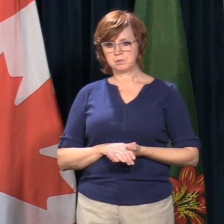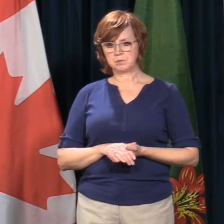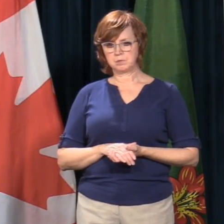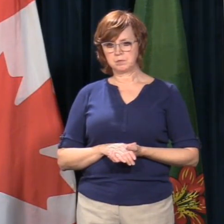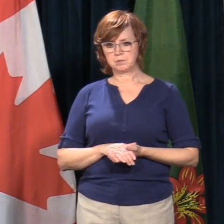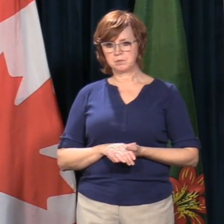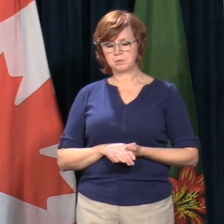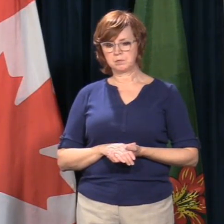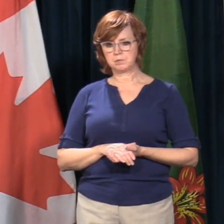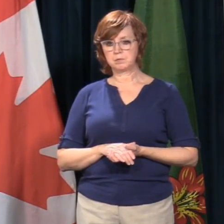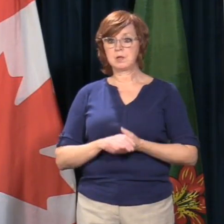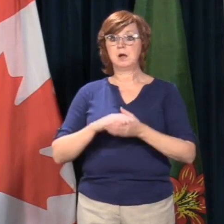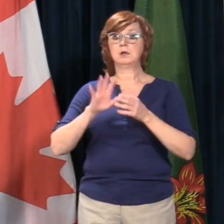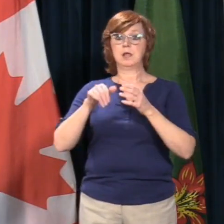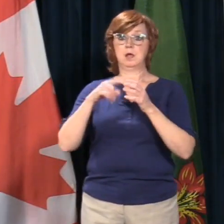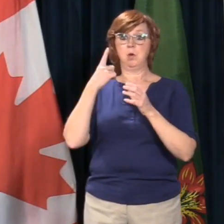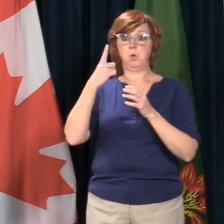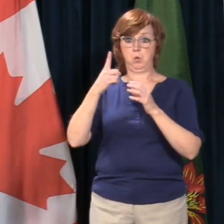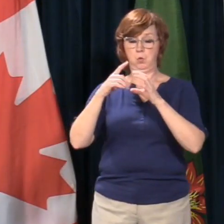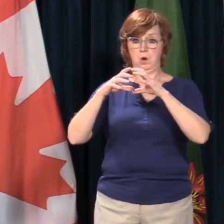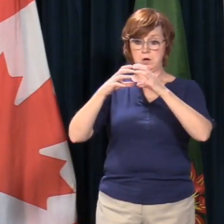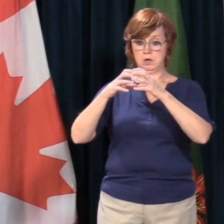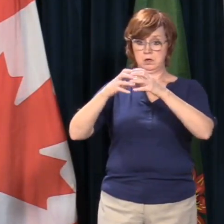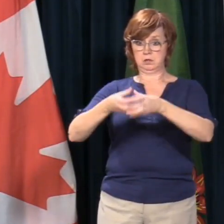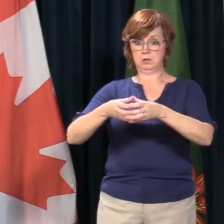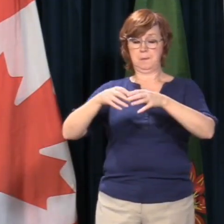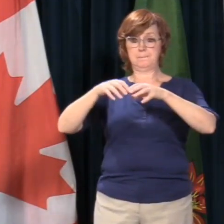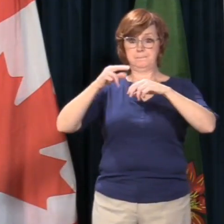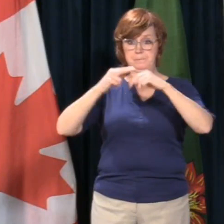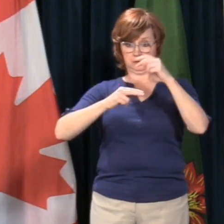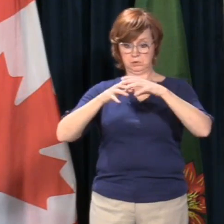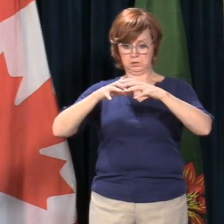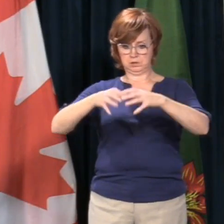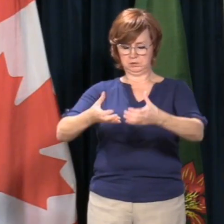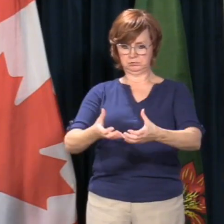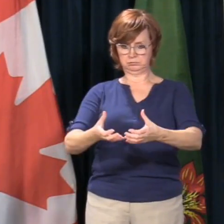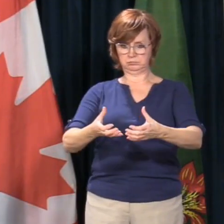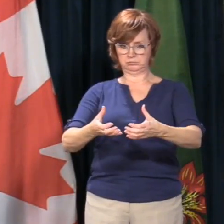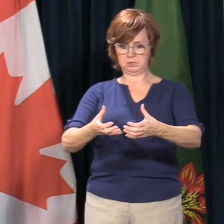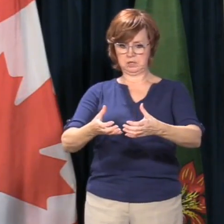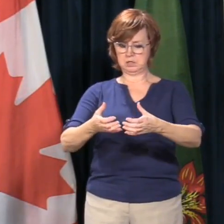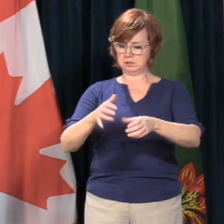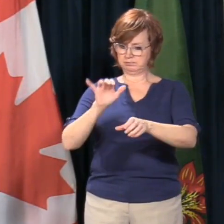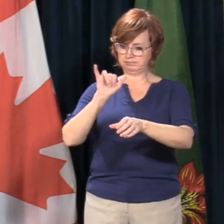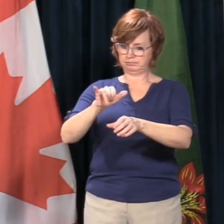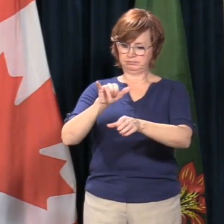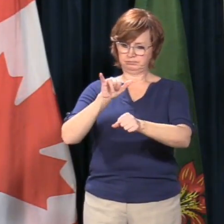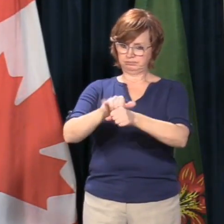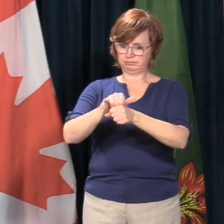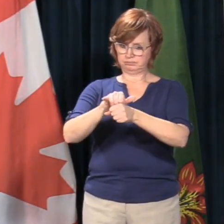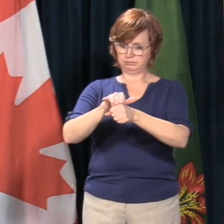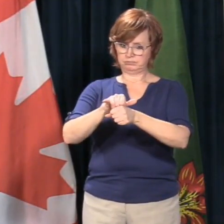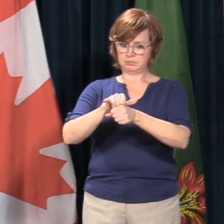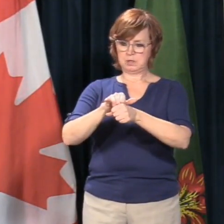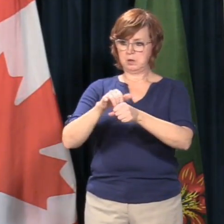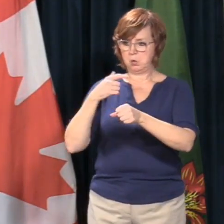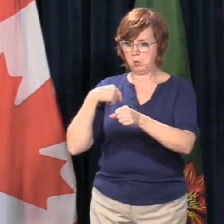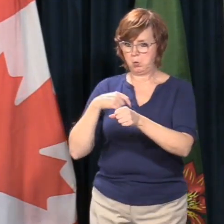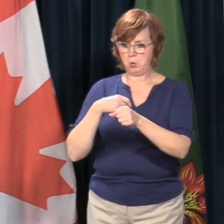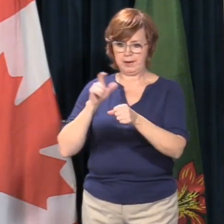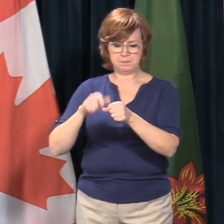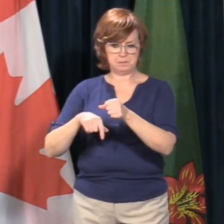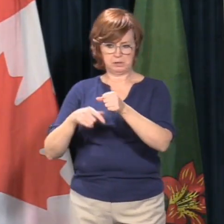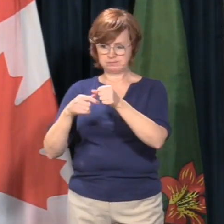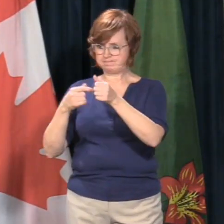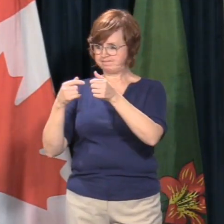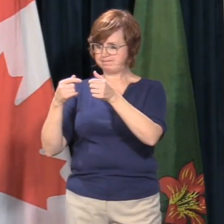we had the precautionary advisory, and the precautionary advisory was in discussion with the community leadership.